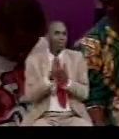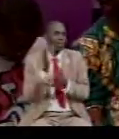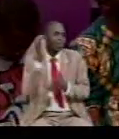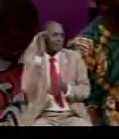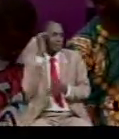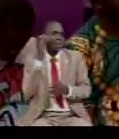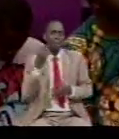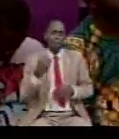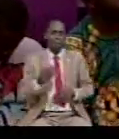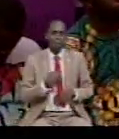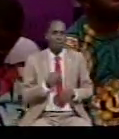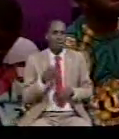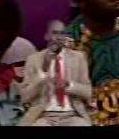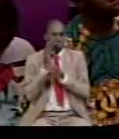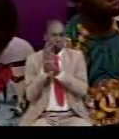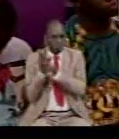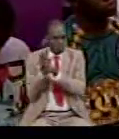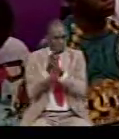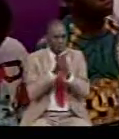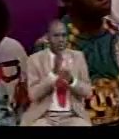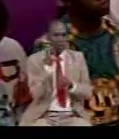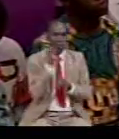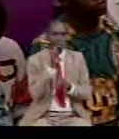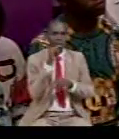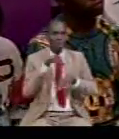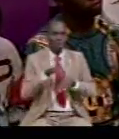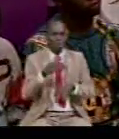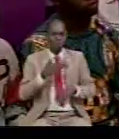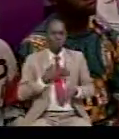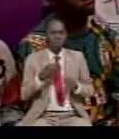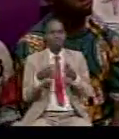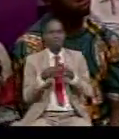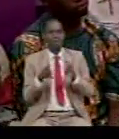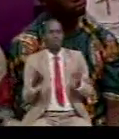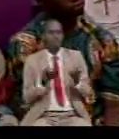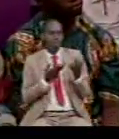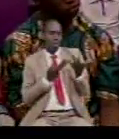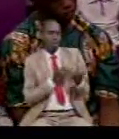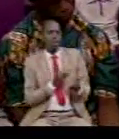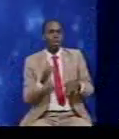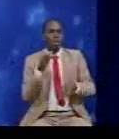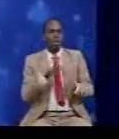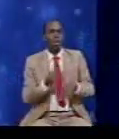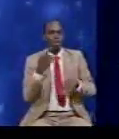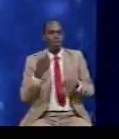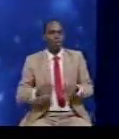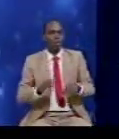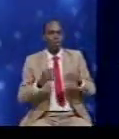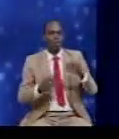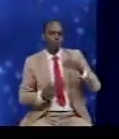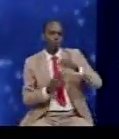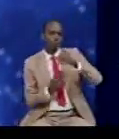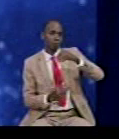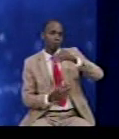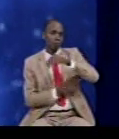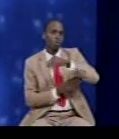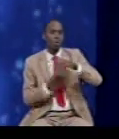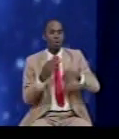me, watching daily at my gates, waiting at the post of my doors.